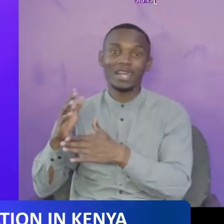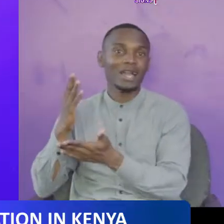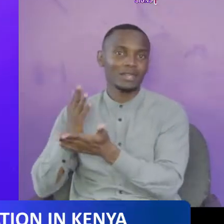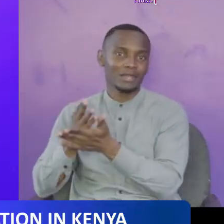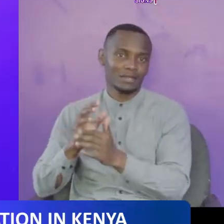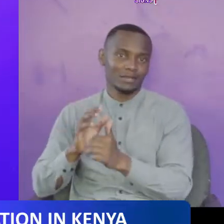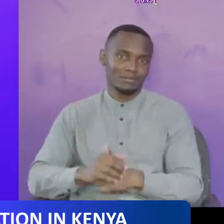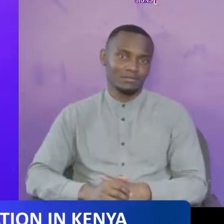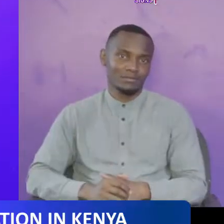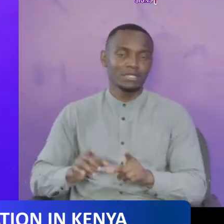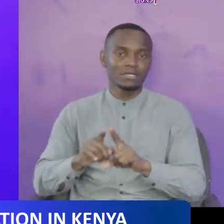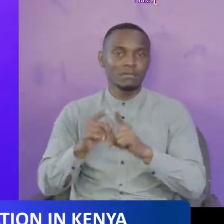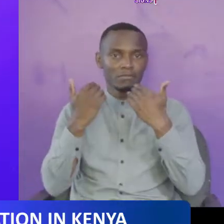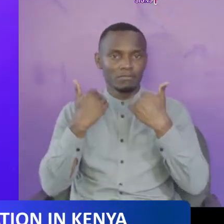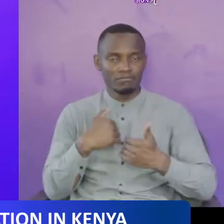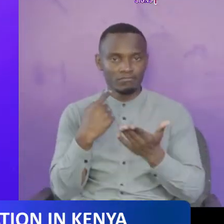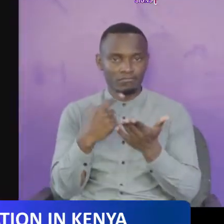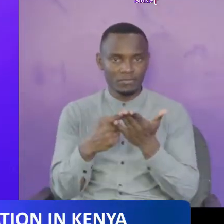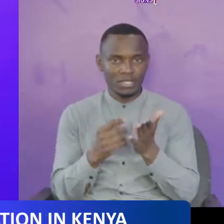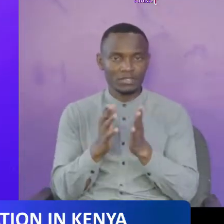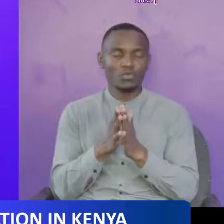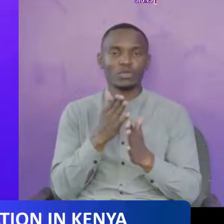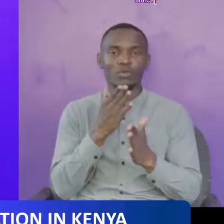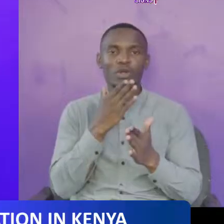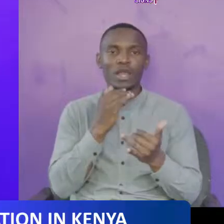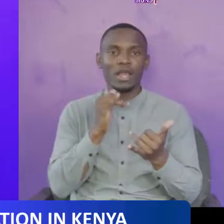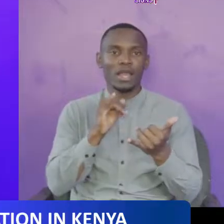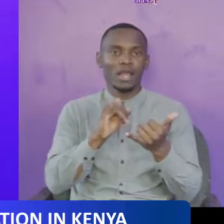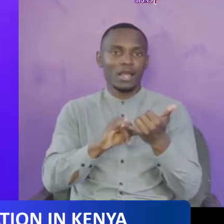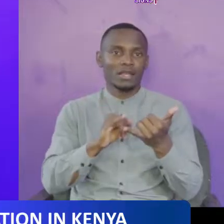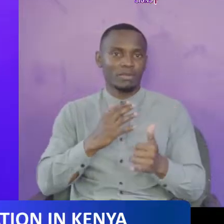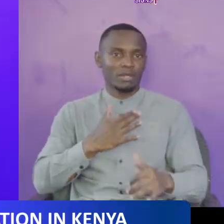and I'll quickly tell him, let me check with Meta.